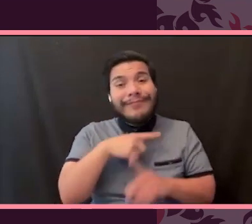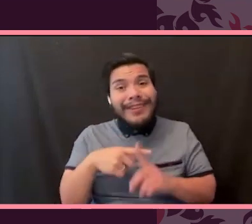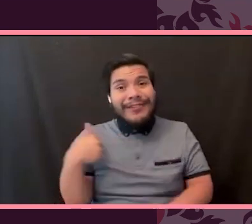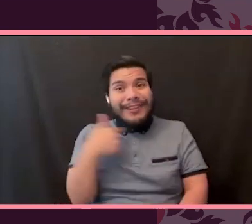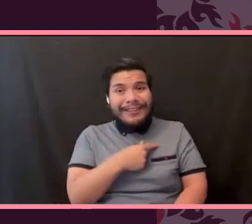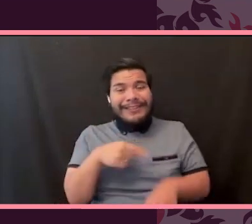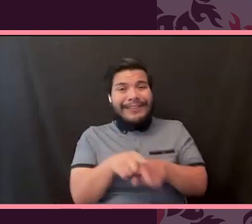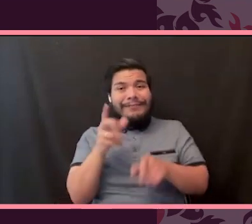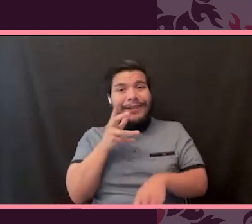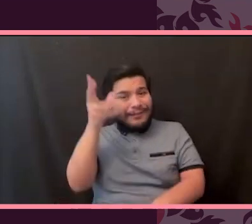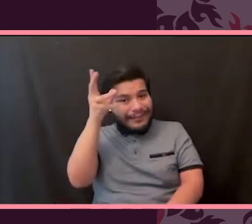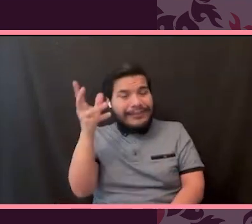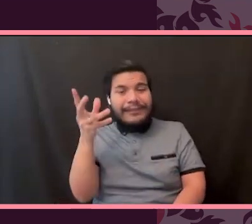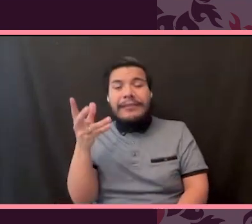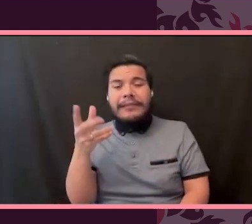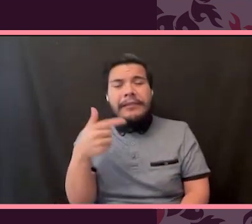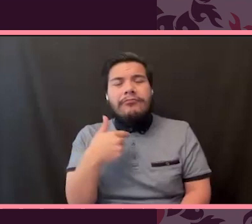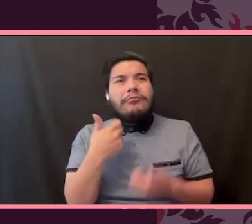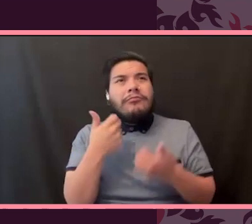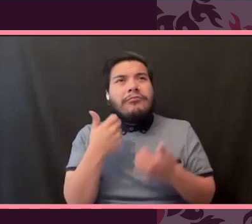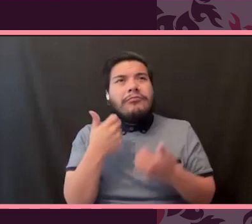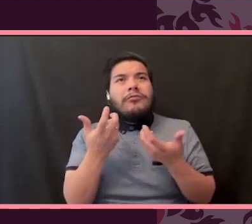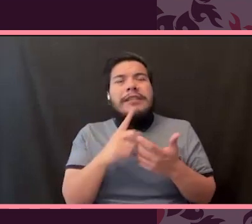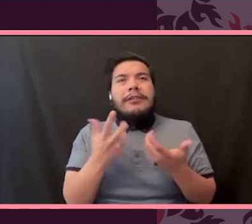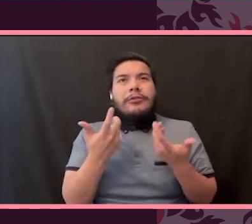too. And I'm just sort of holding,